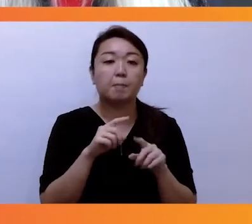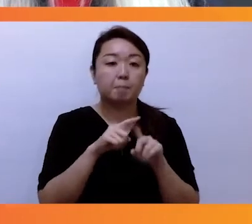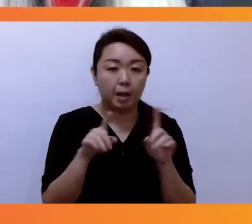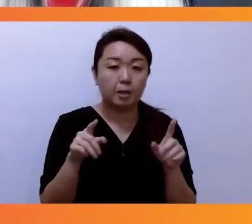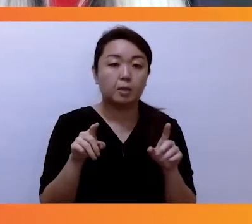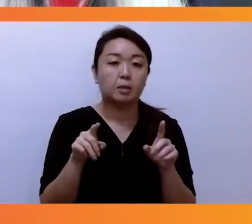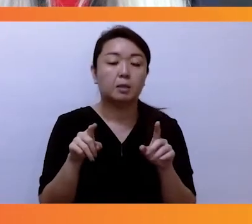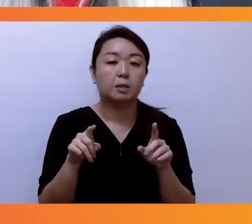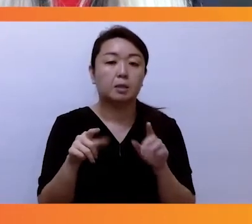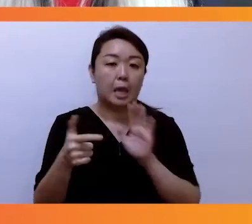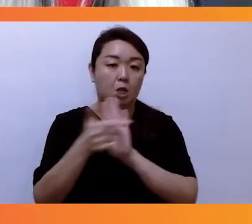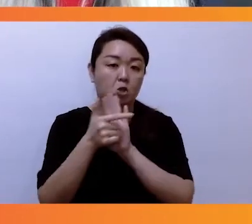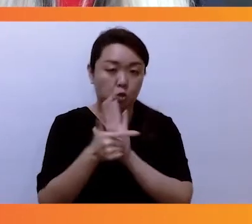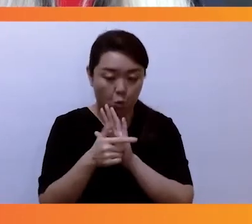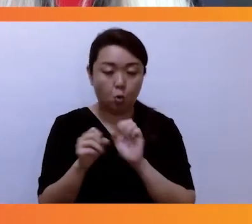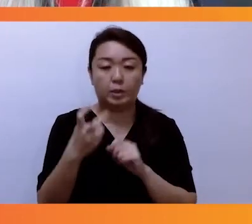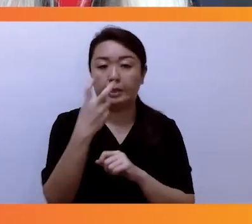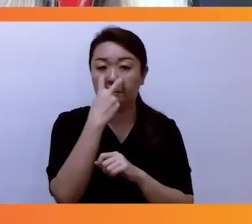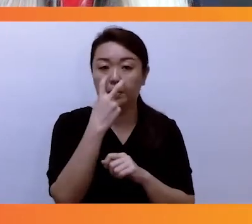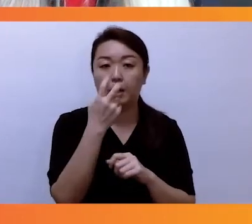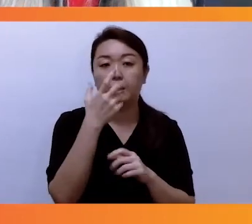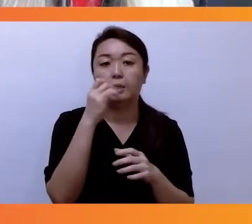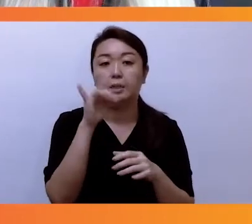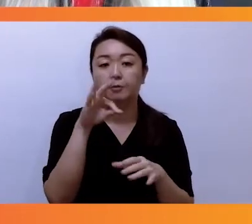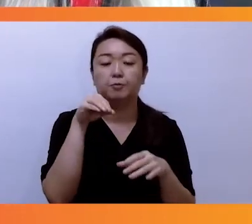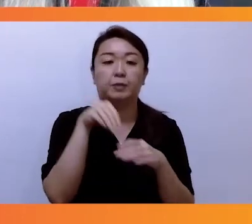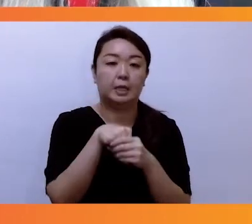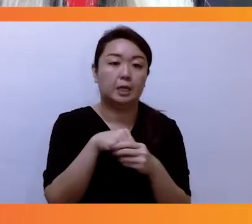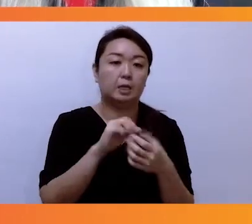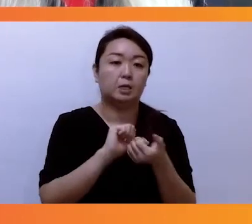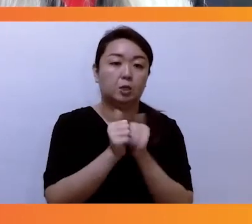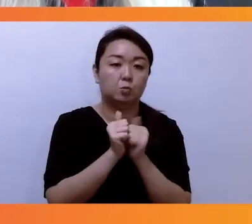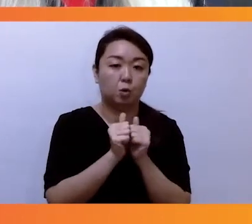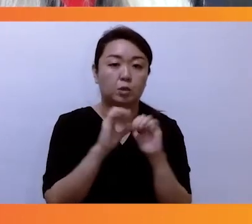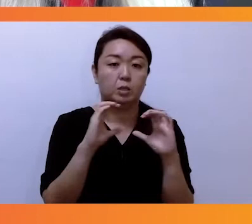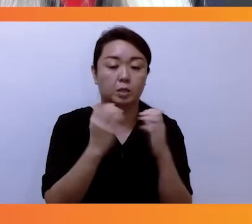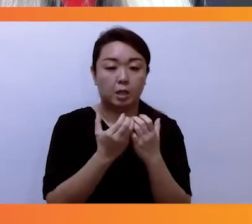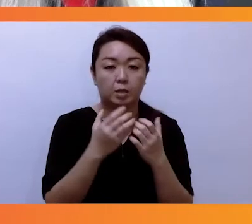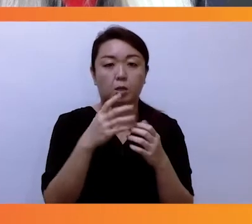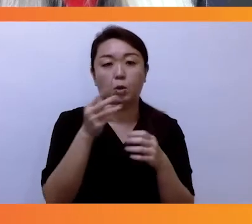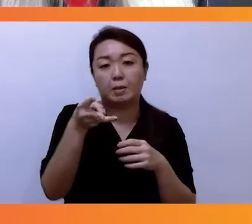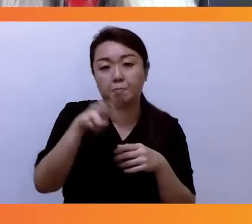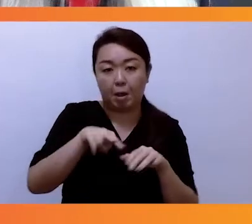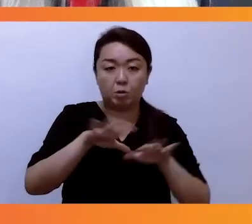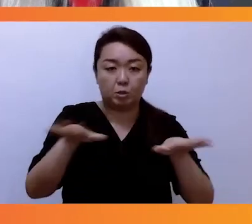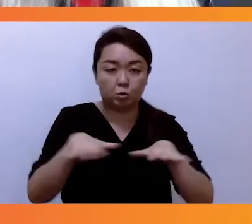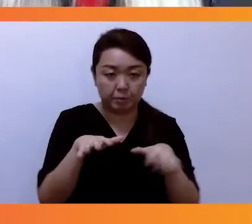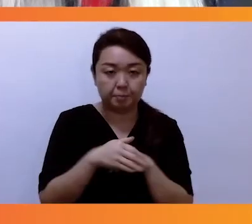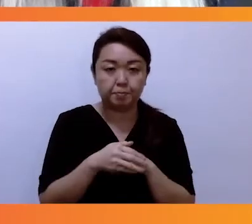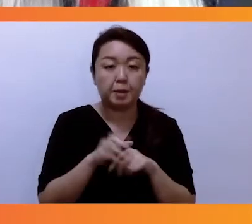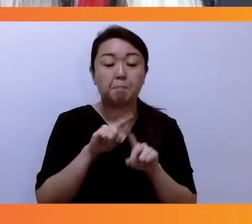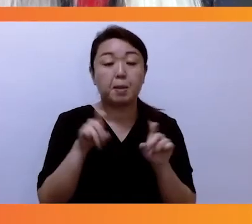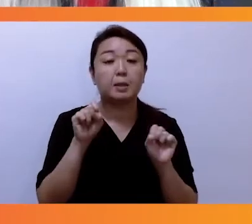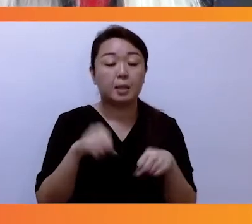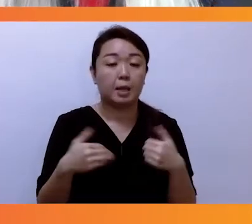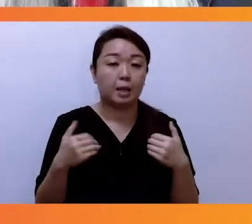blind, but they're all legally blind if they've been sport classed through para swimming. But they may have enough vision